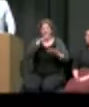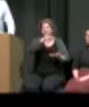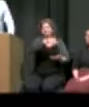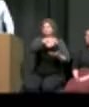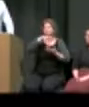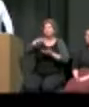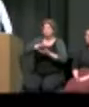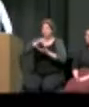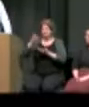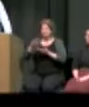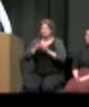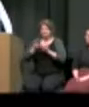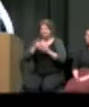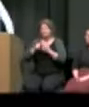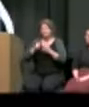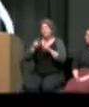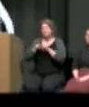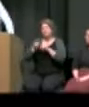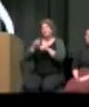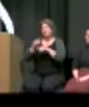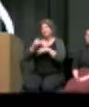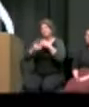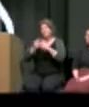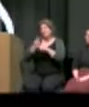us with the uptime production.